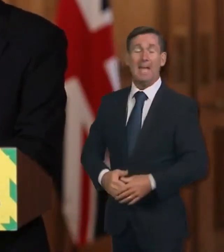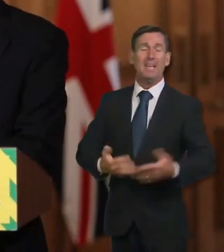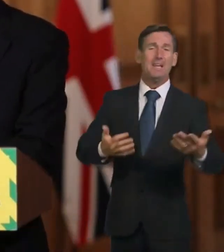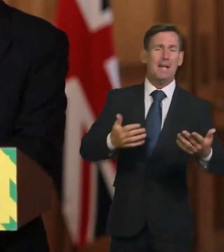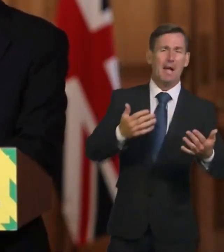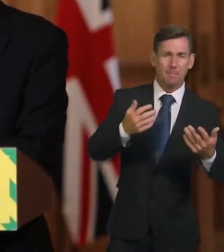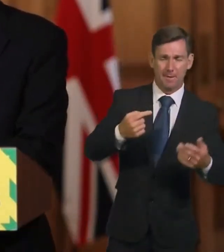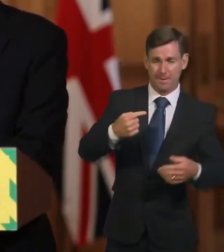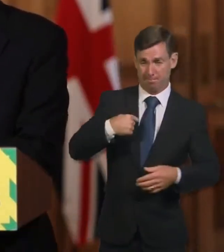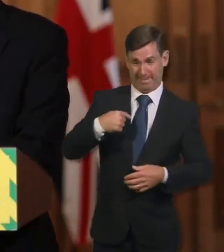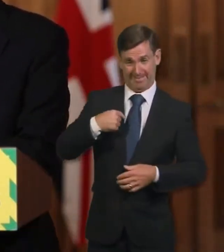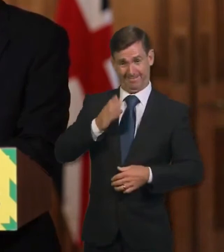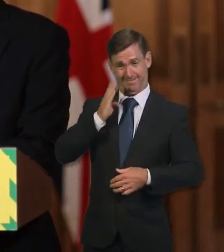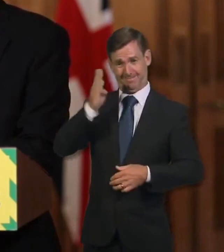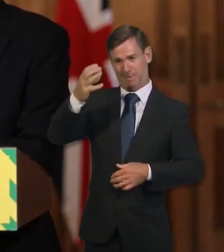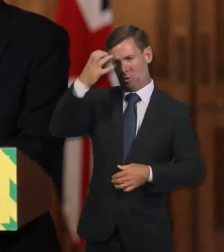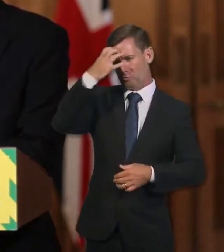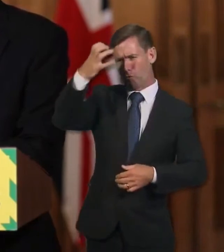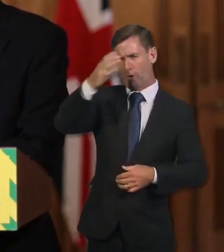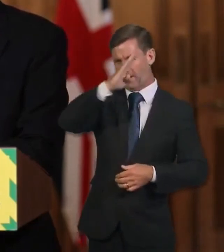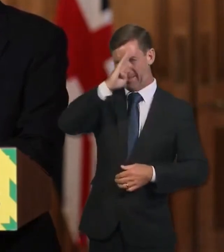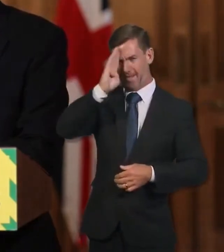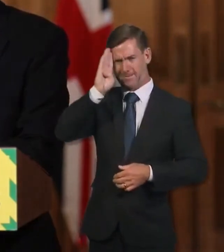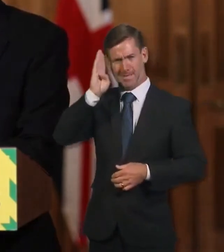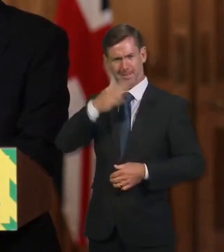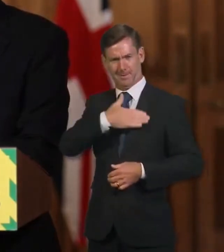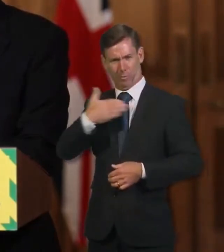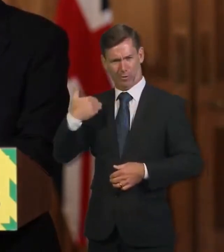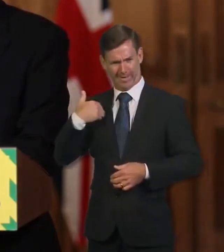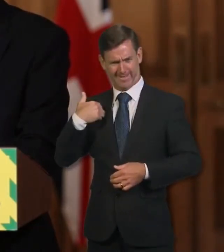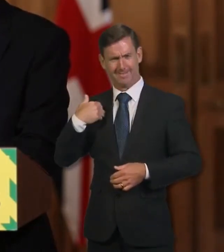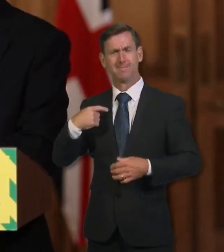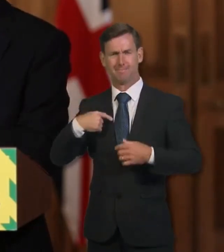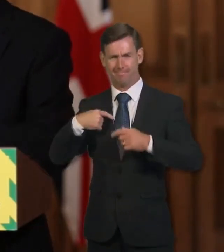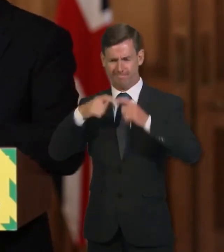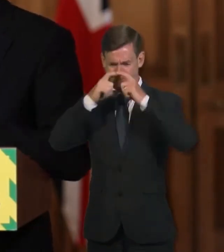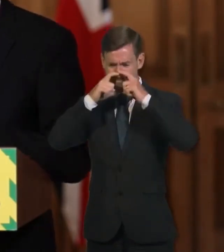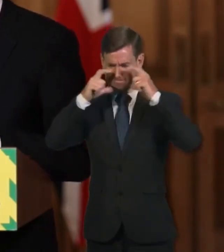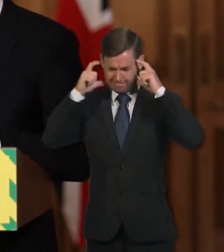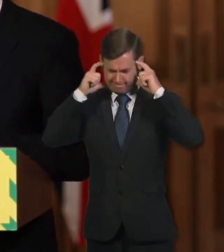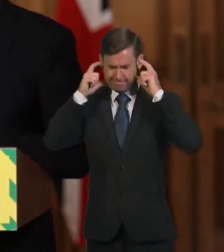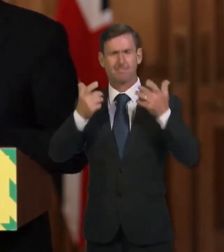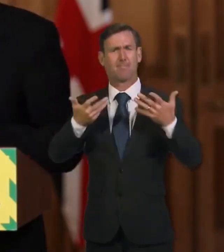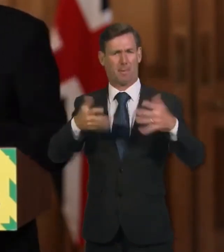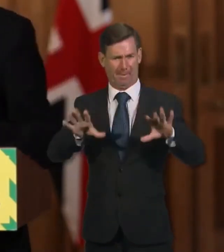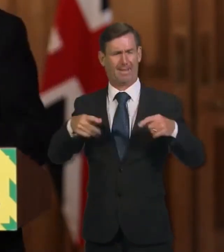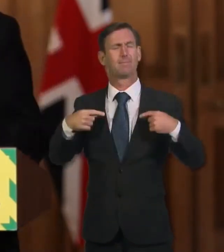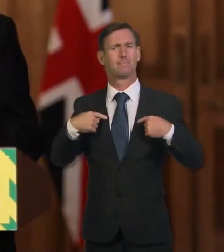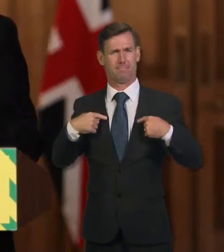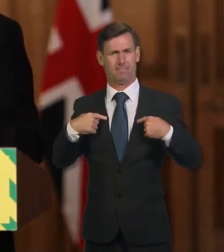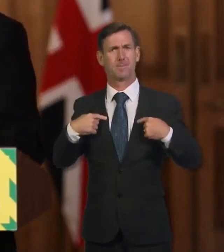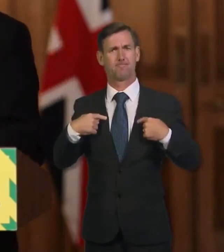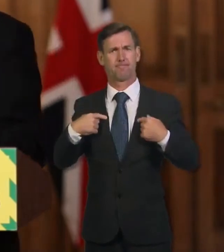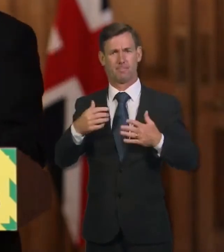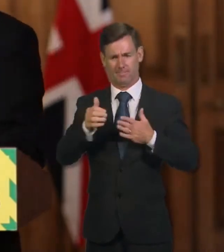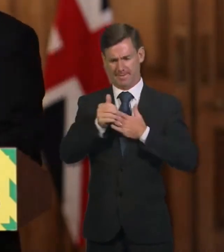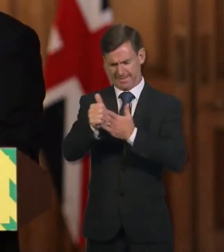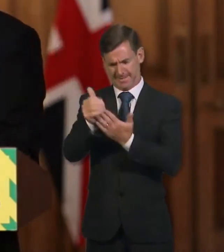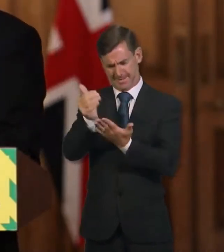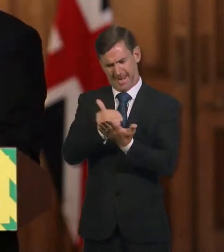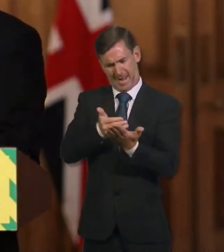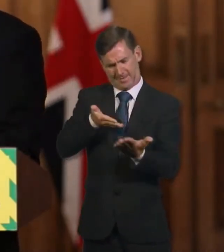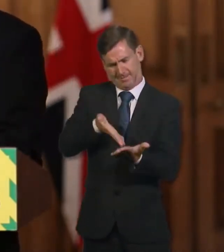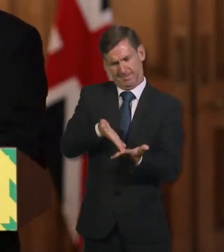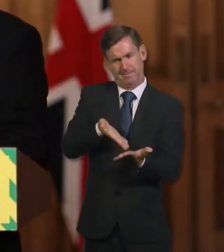morning, and I wore a face covering for that, in line with the guidance that they've issued. In respect of